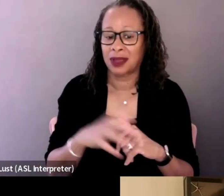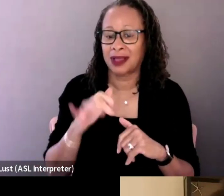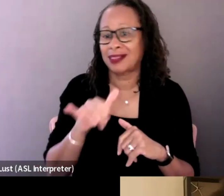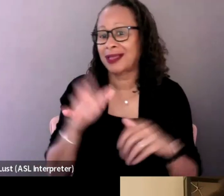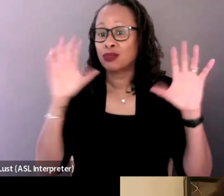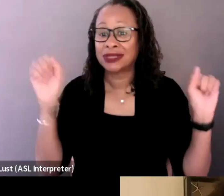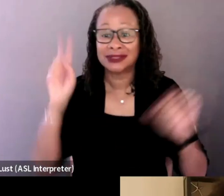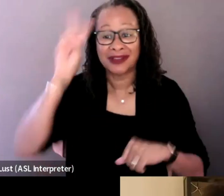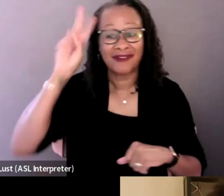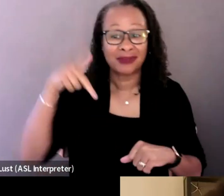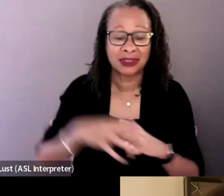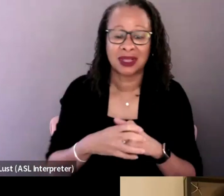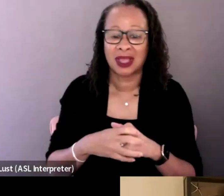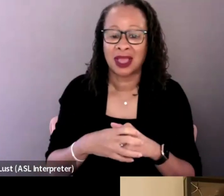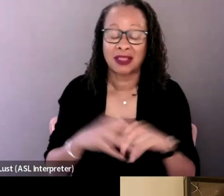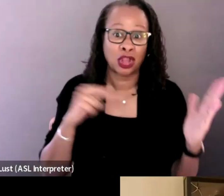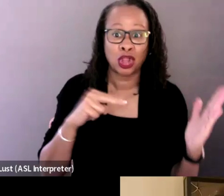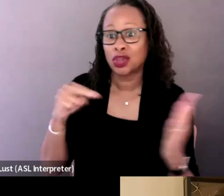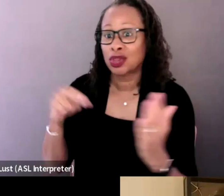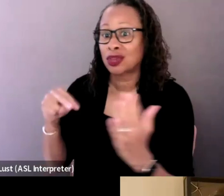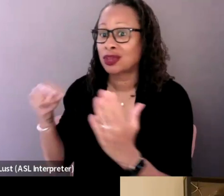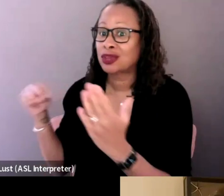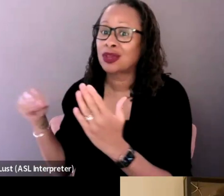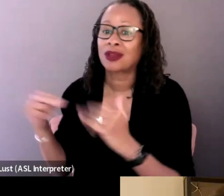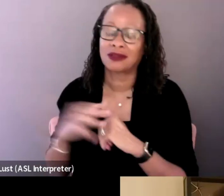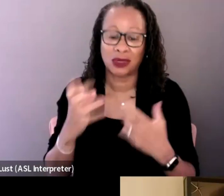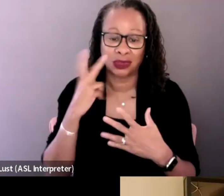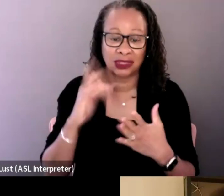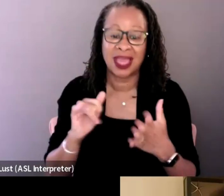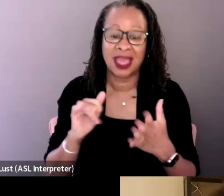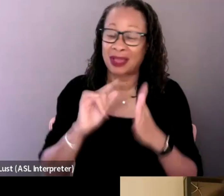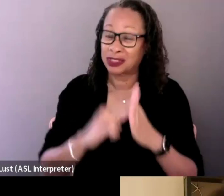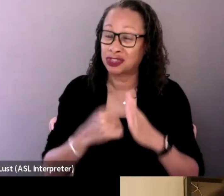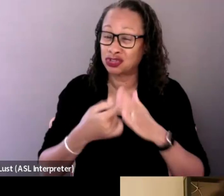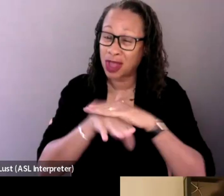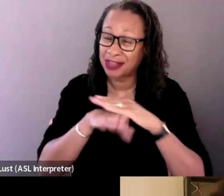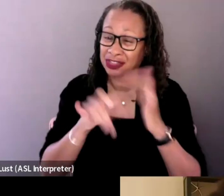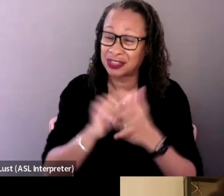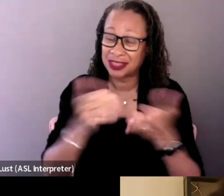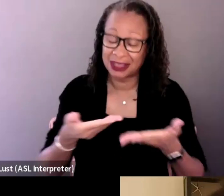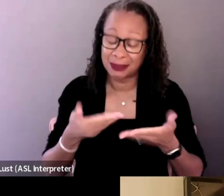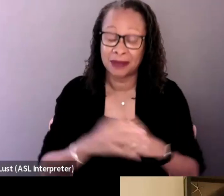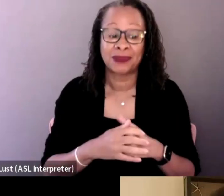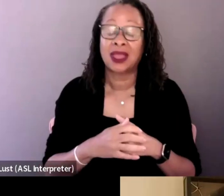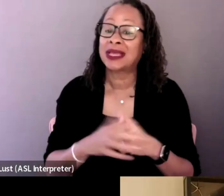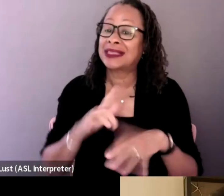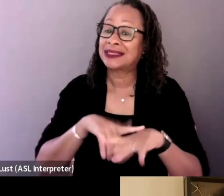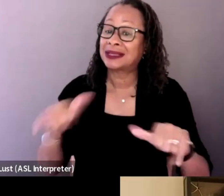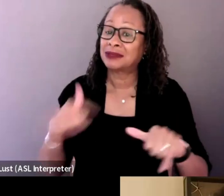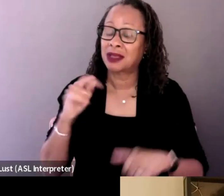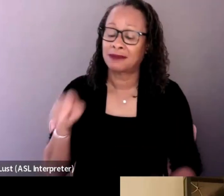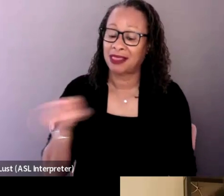vice presidents, and that they were like, look at this. And that was the initial access that they gave me. And at that time, they were really